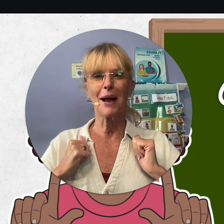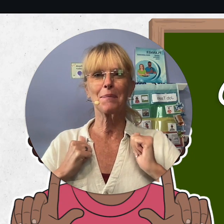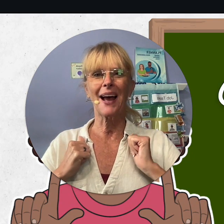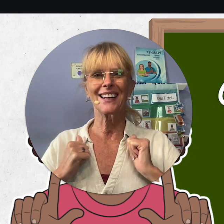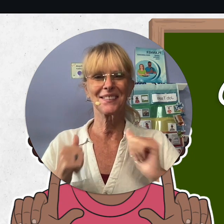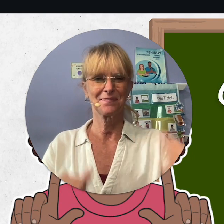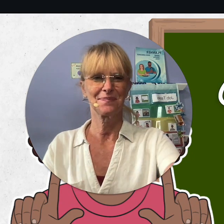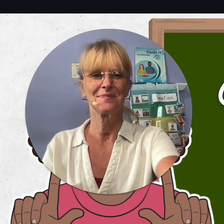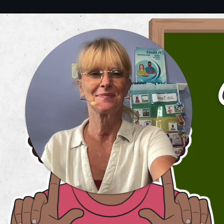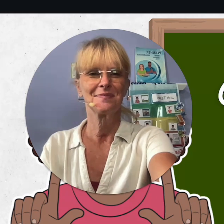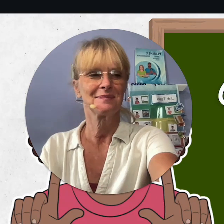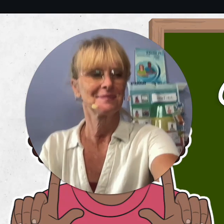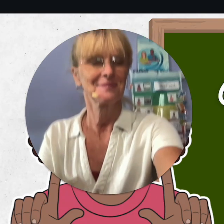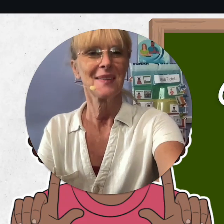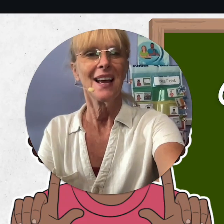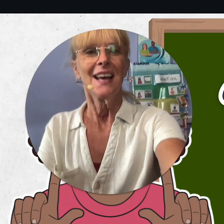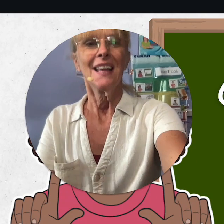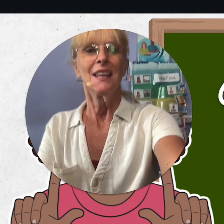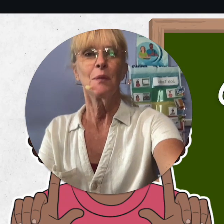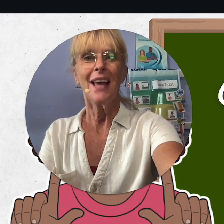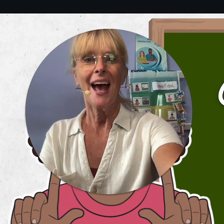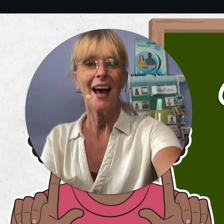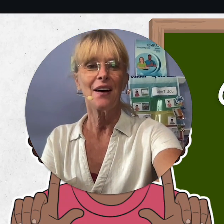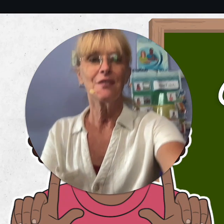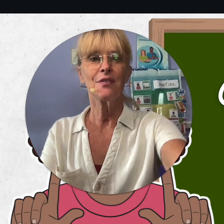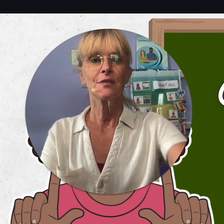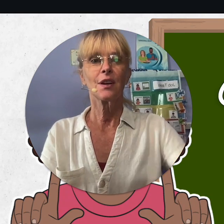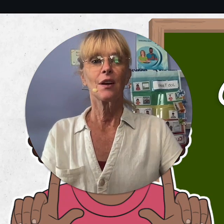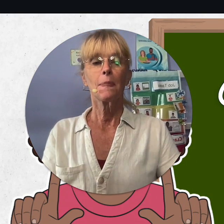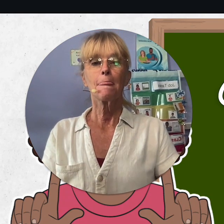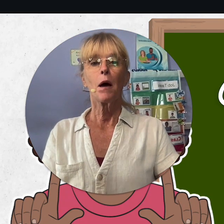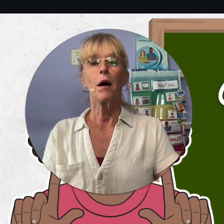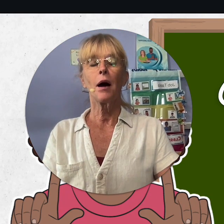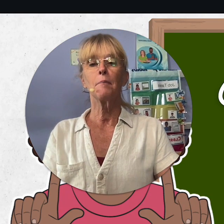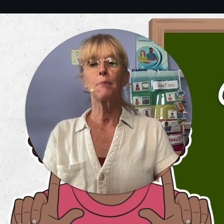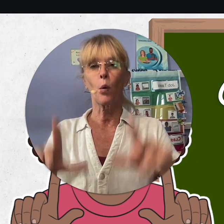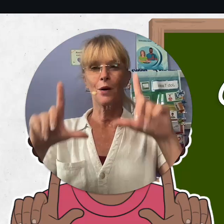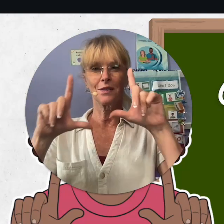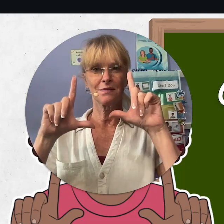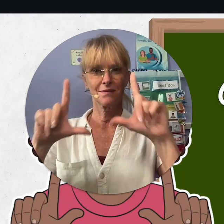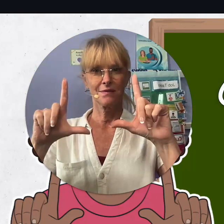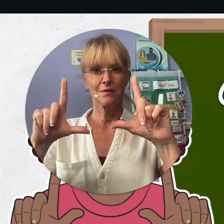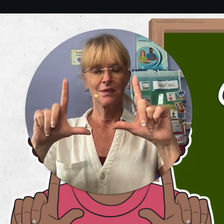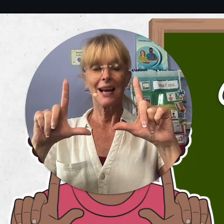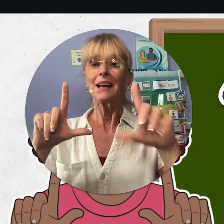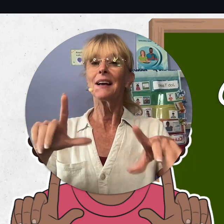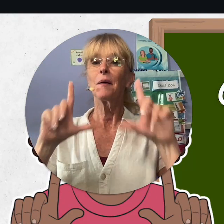hands, backpack. Then we have a board.